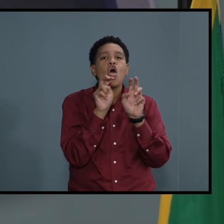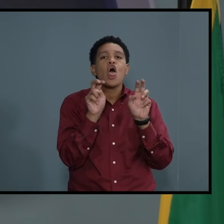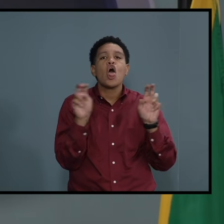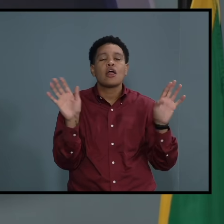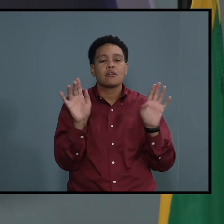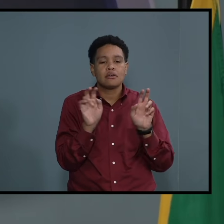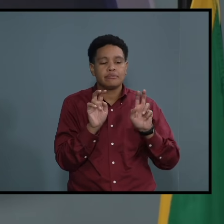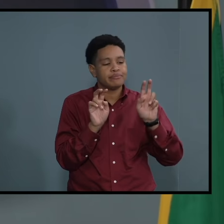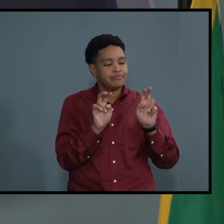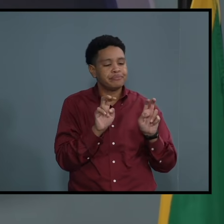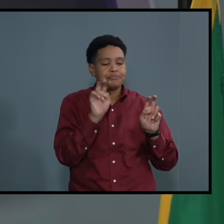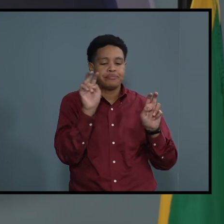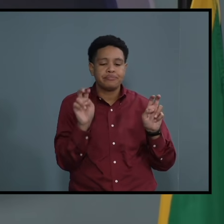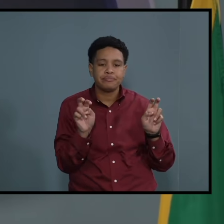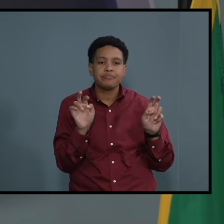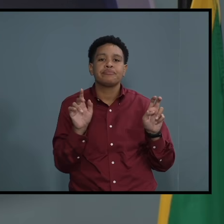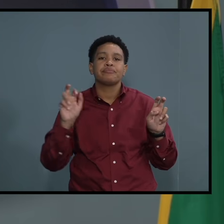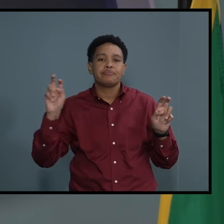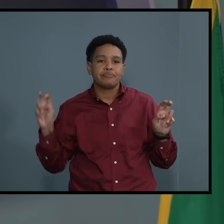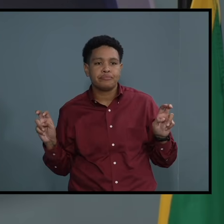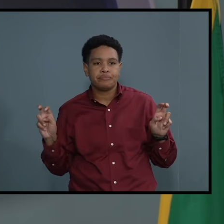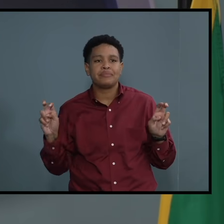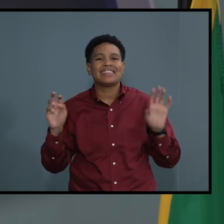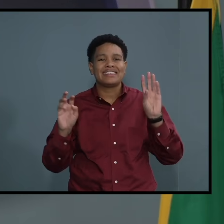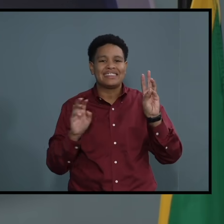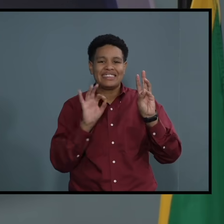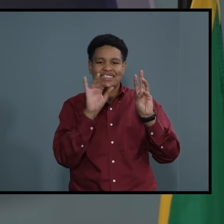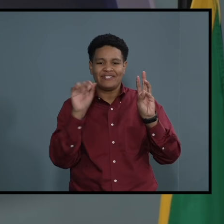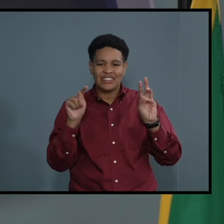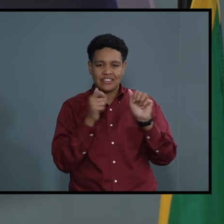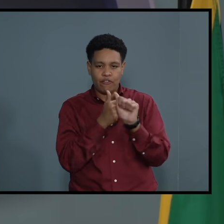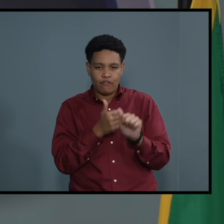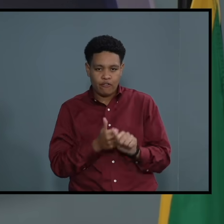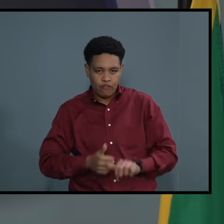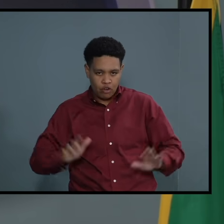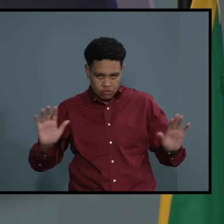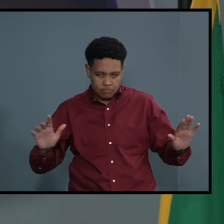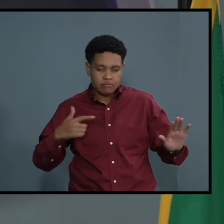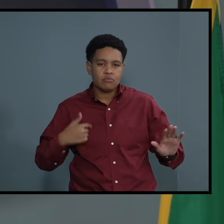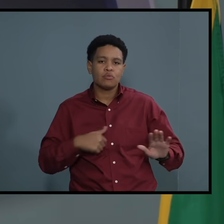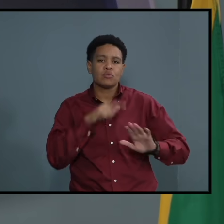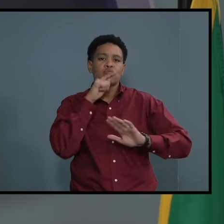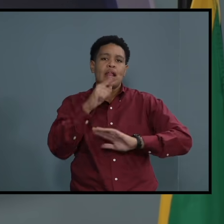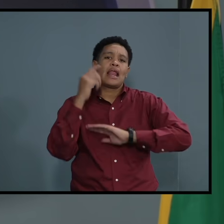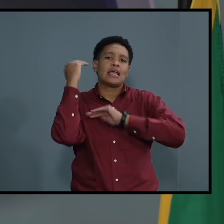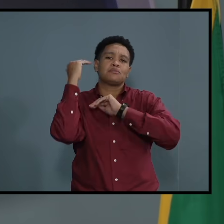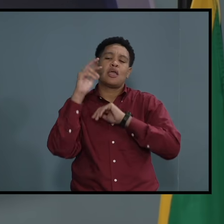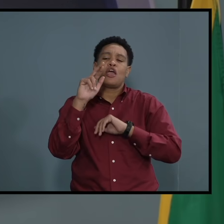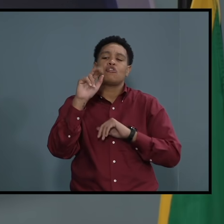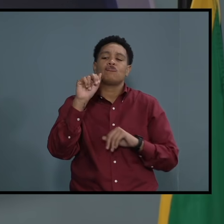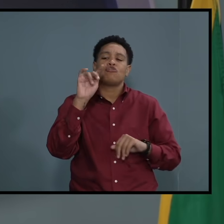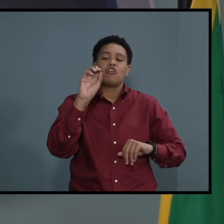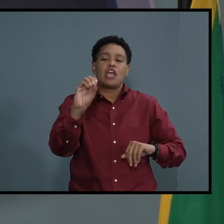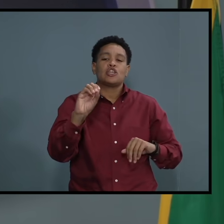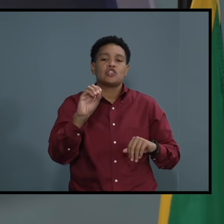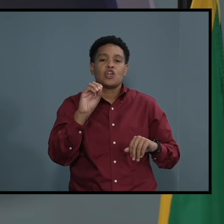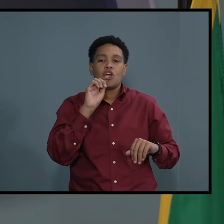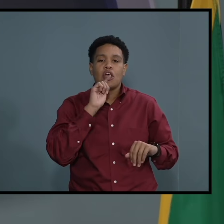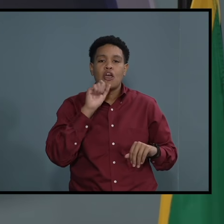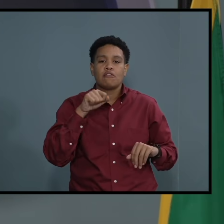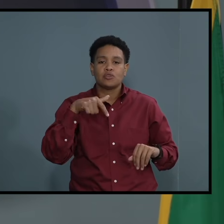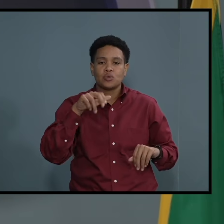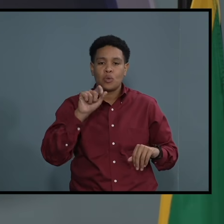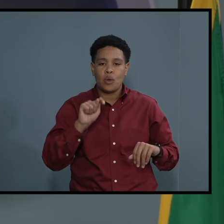And that is, we expect that a ratio of square footage